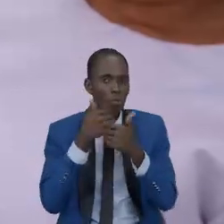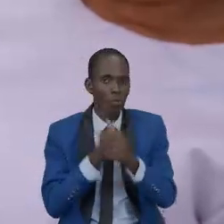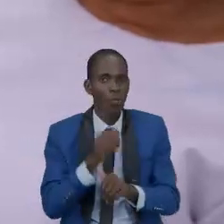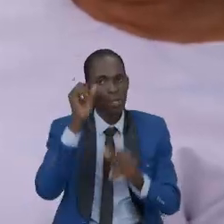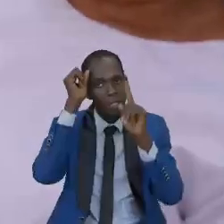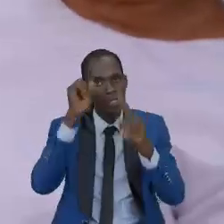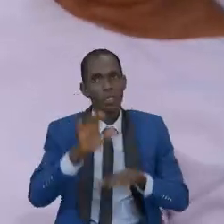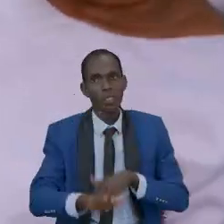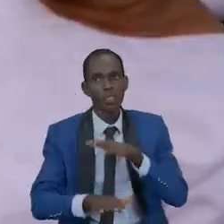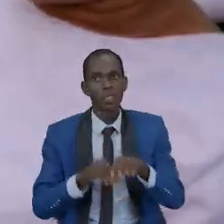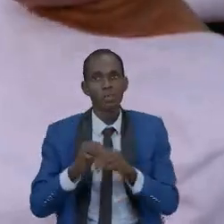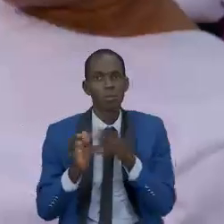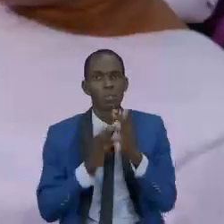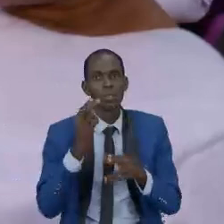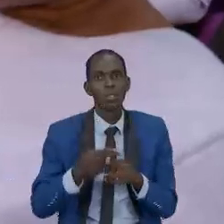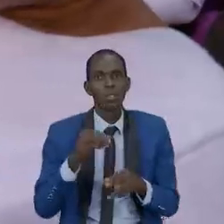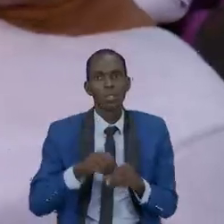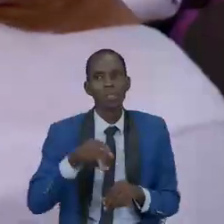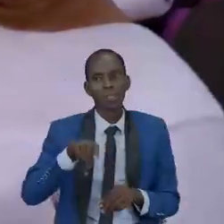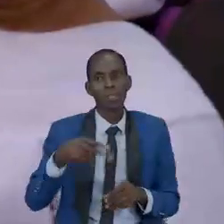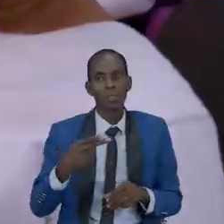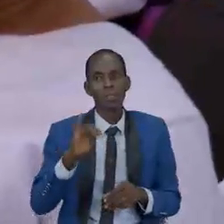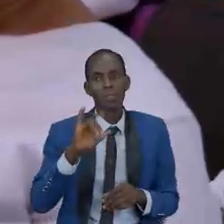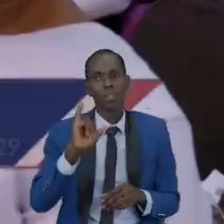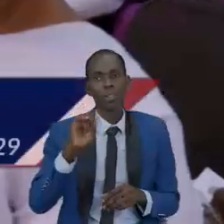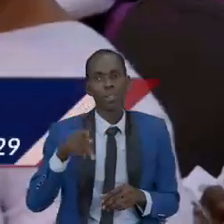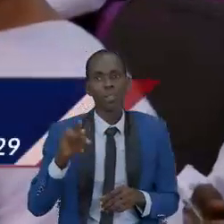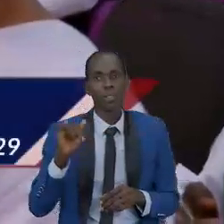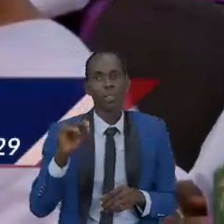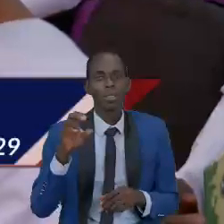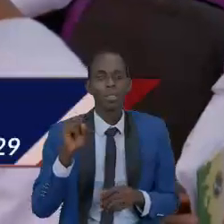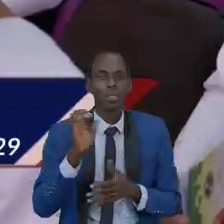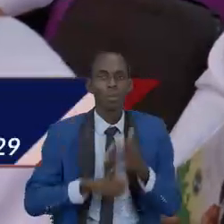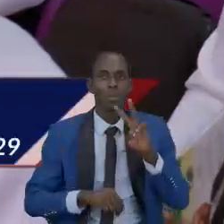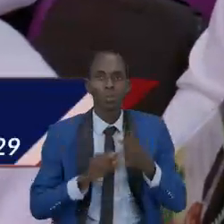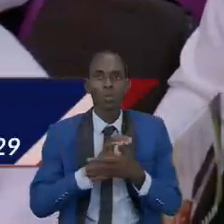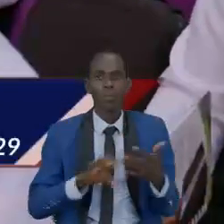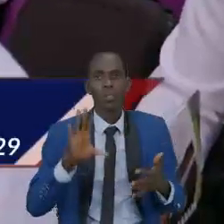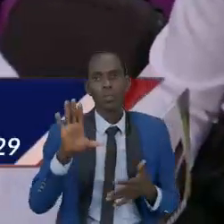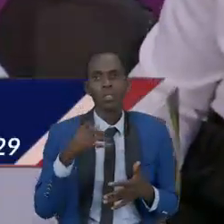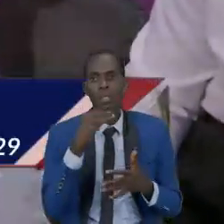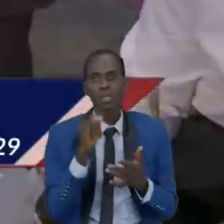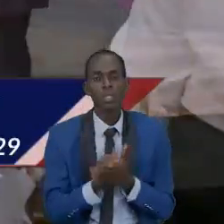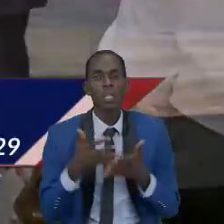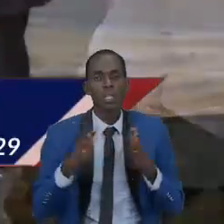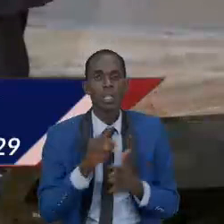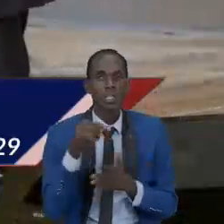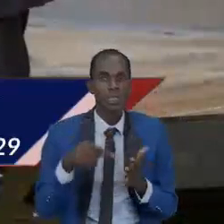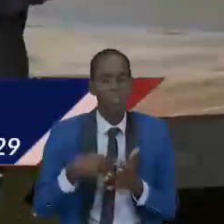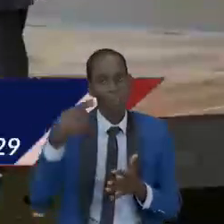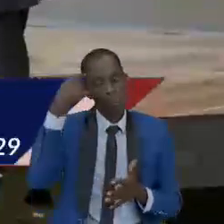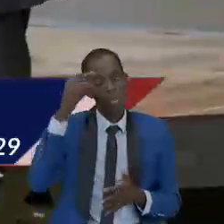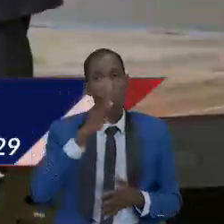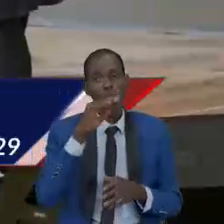Philippians chapter 2. I'm reading from verse 5. Philippians chapter 2, verse 5. It says, let this mind be in